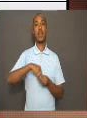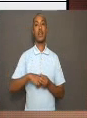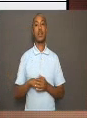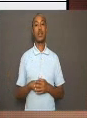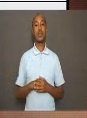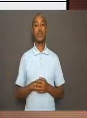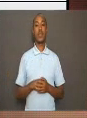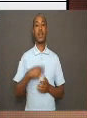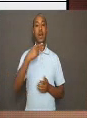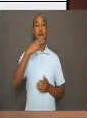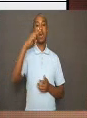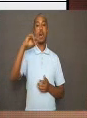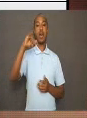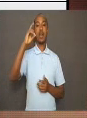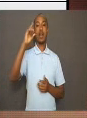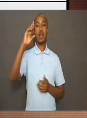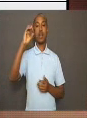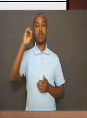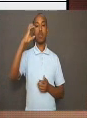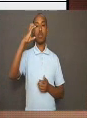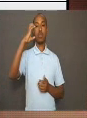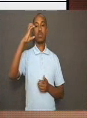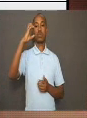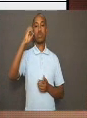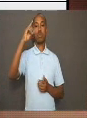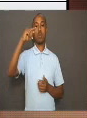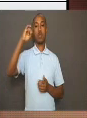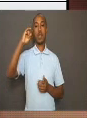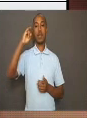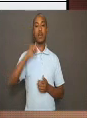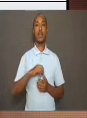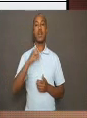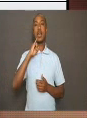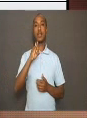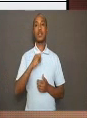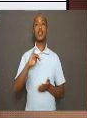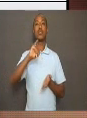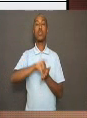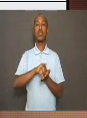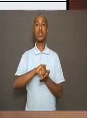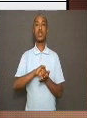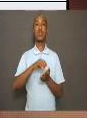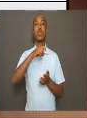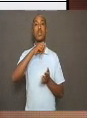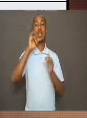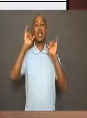Hygroscopic salts are those which absorb water from the atmosphere but remain